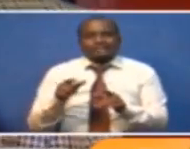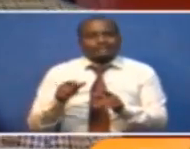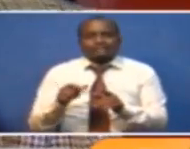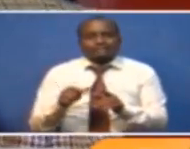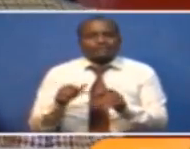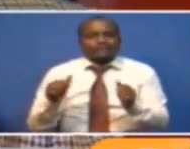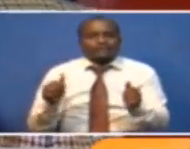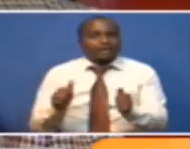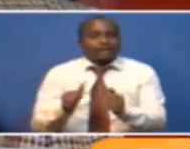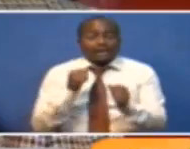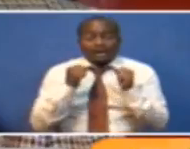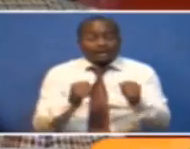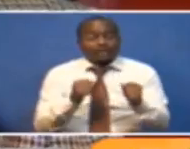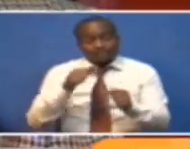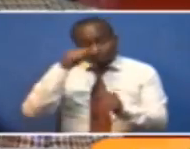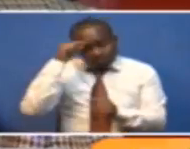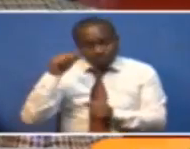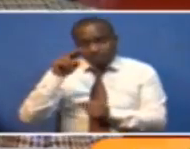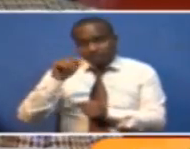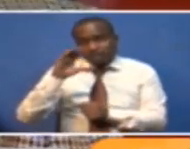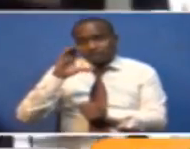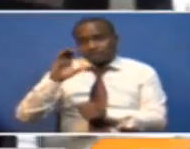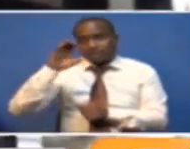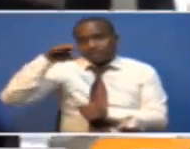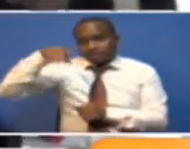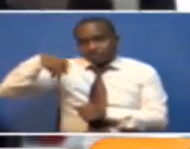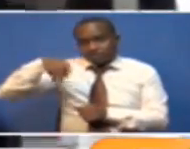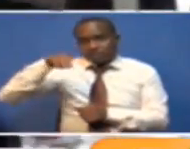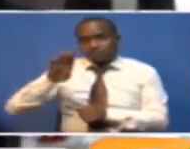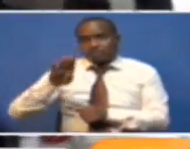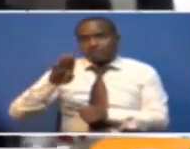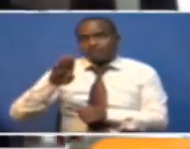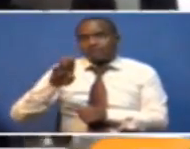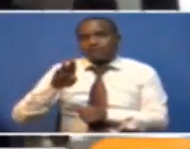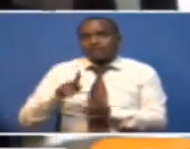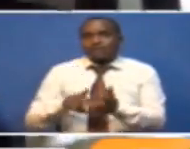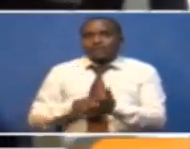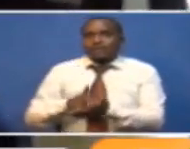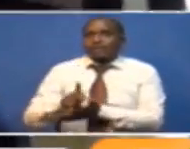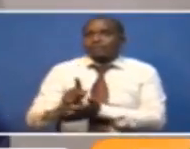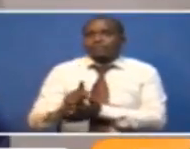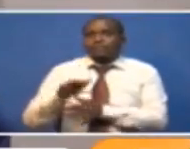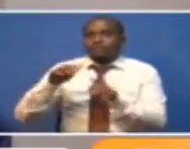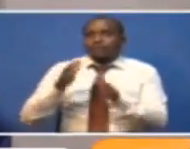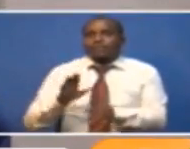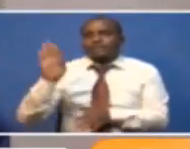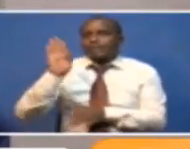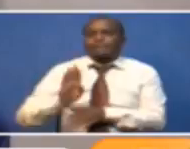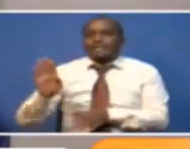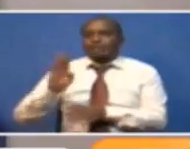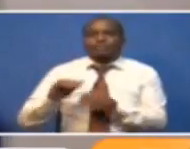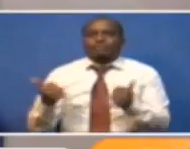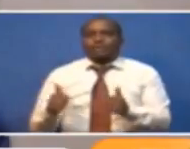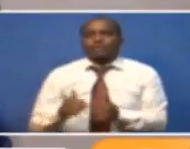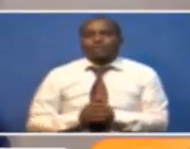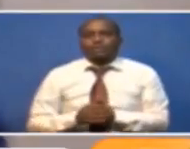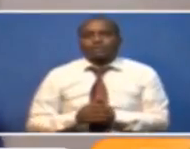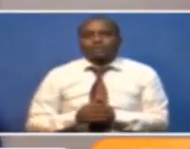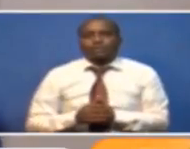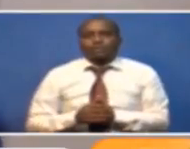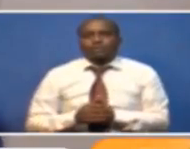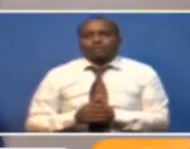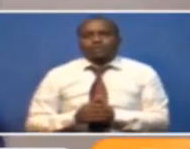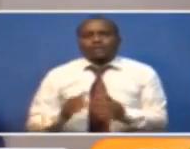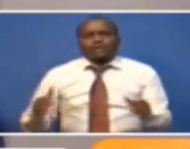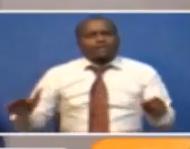national government through the National Cereals and Produce Board still owe farmers billions of shillings. In total, what we owe the